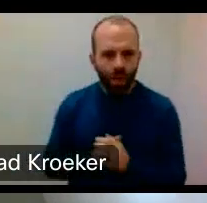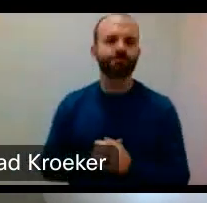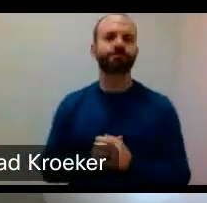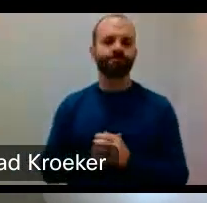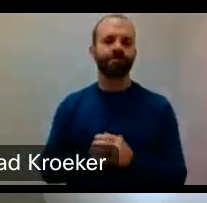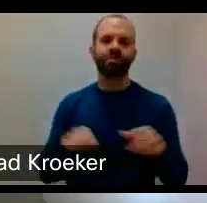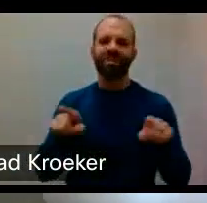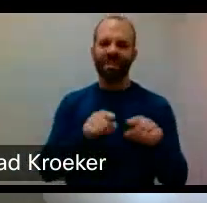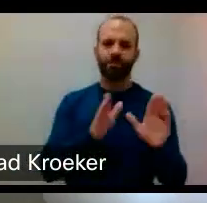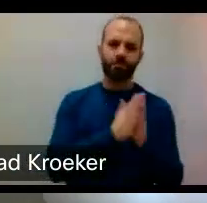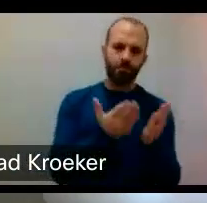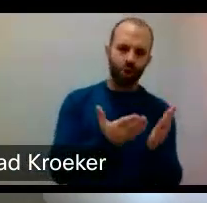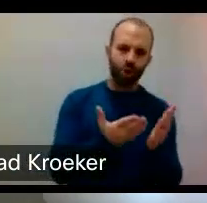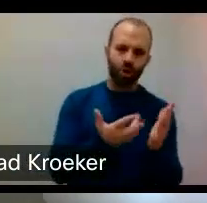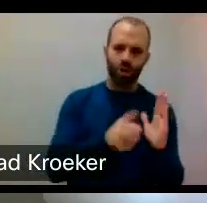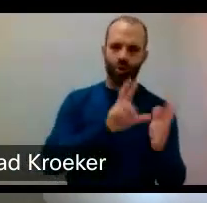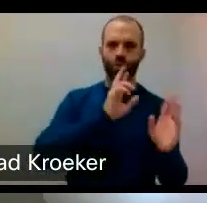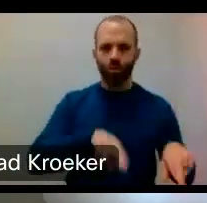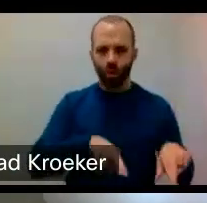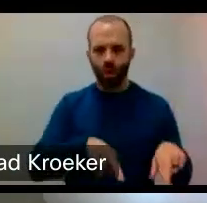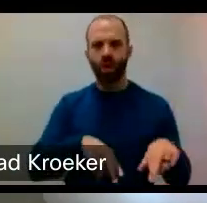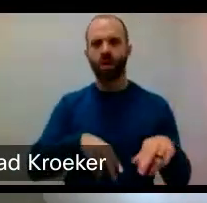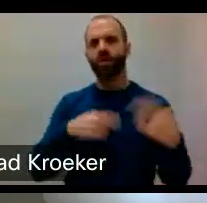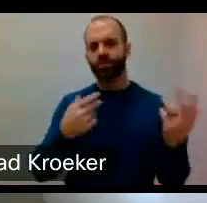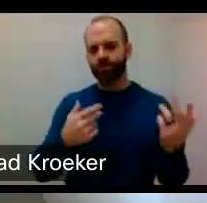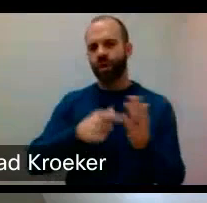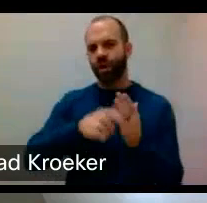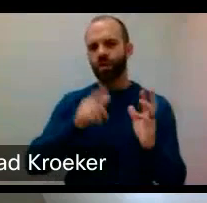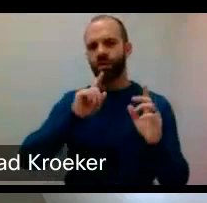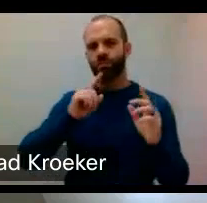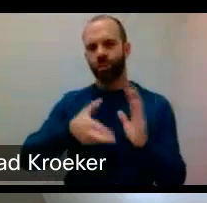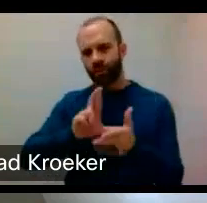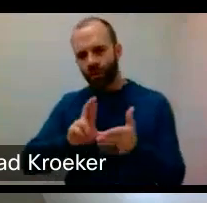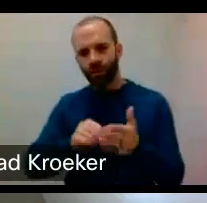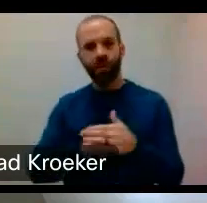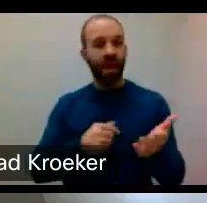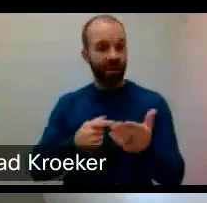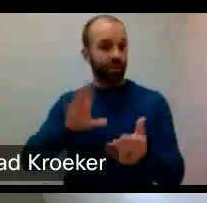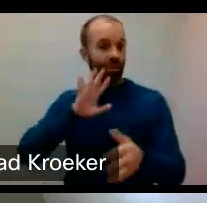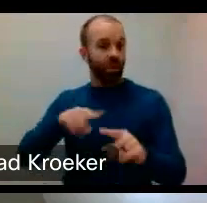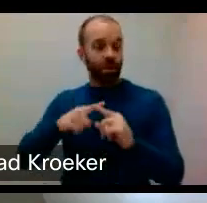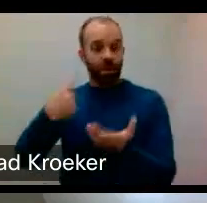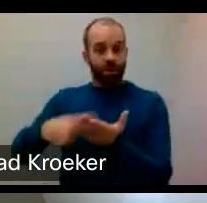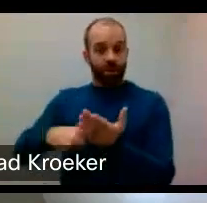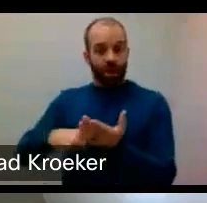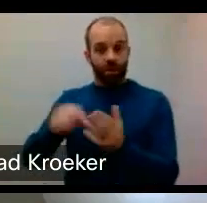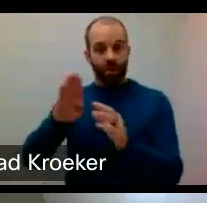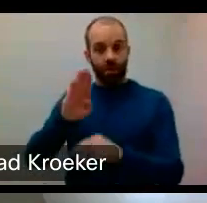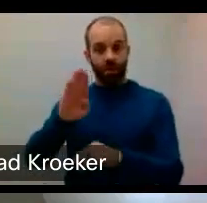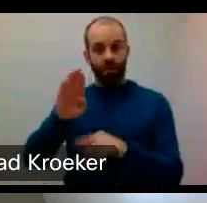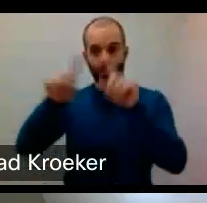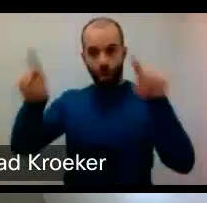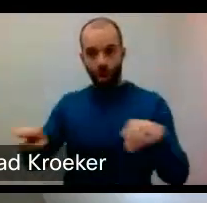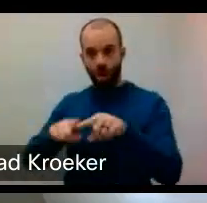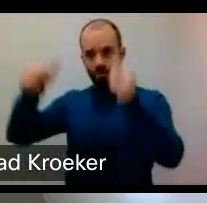report. I've mentioned discussion board posts a few times during this presentation. Discussion board posts are a very